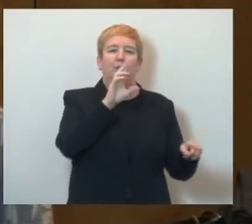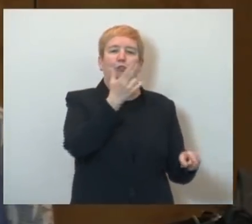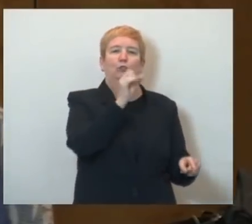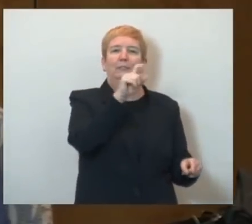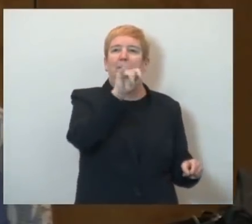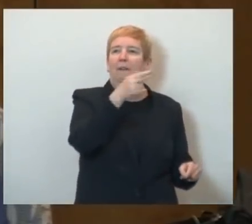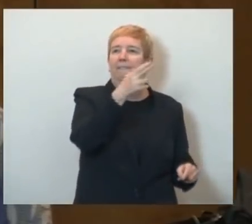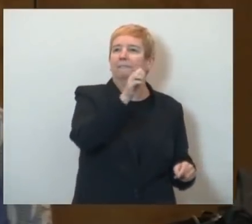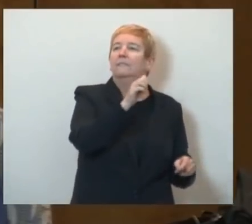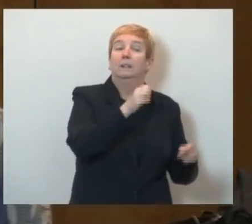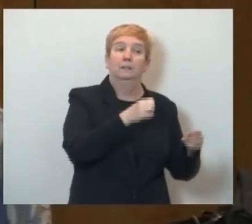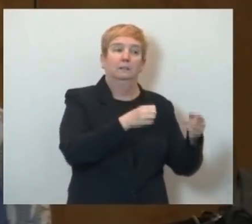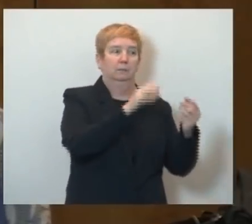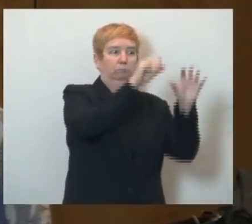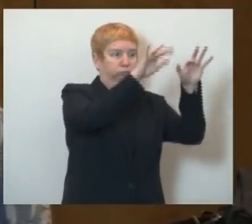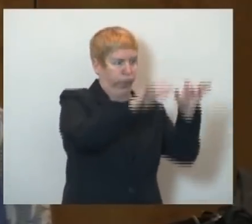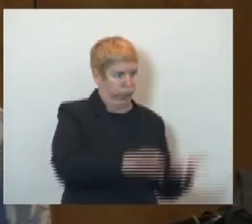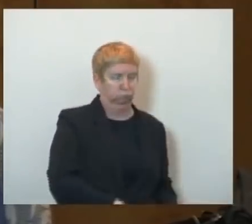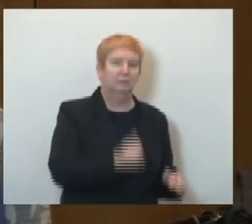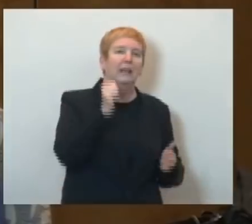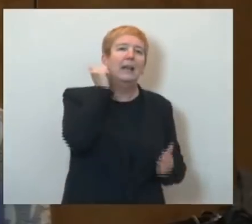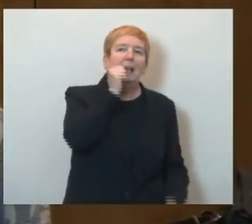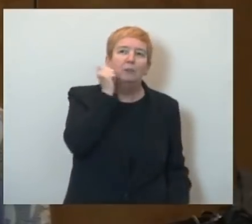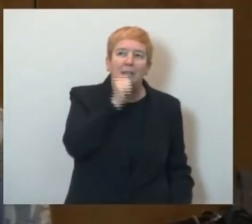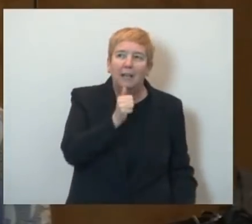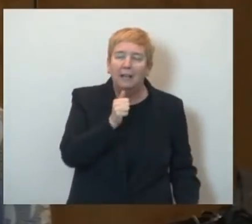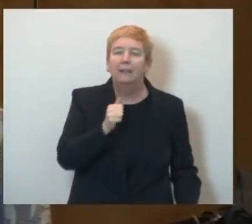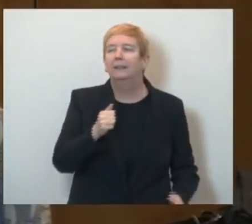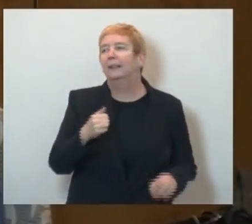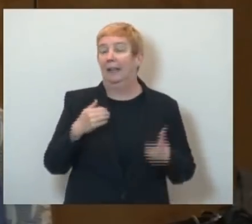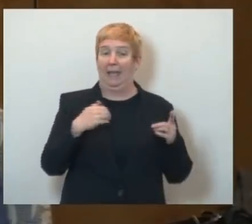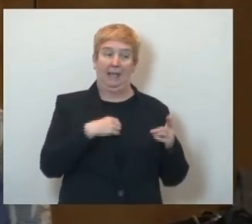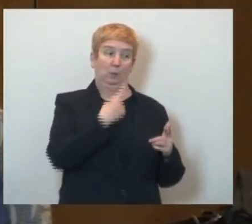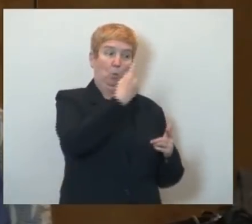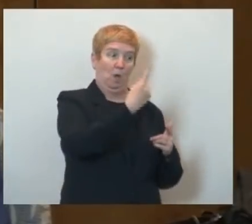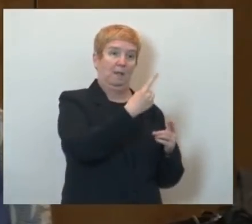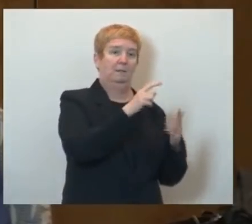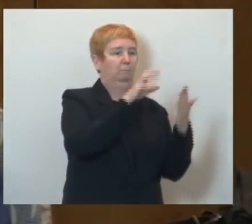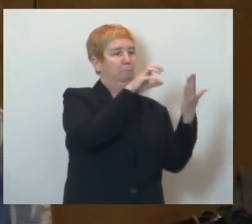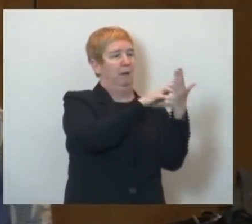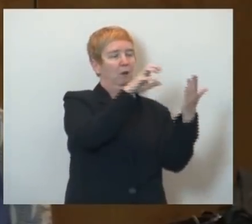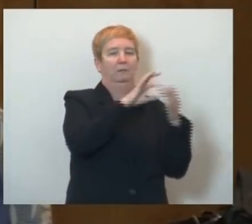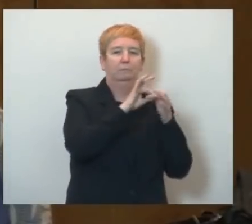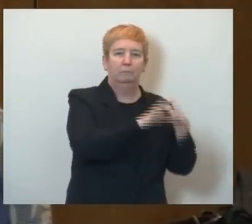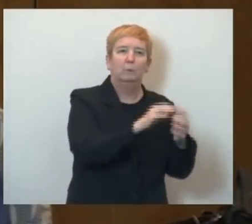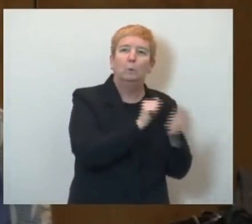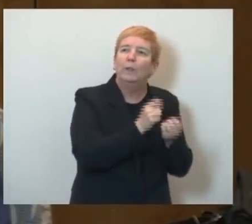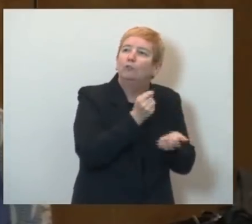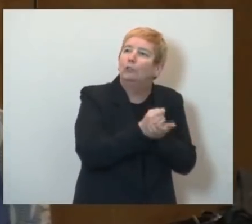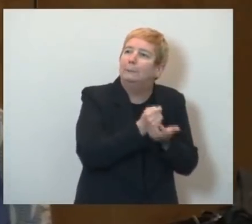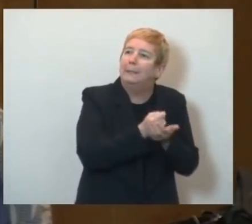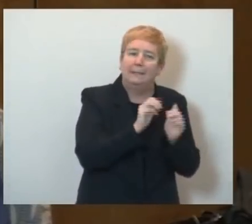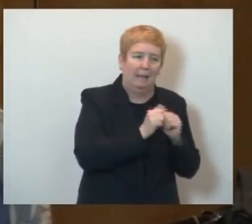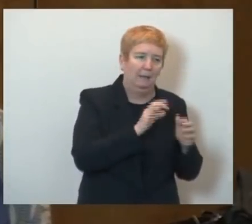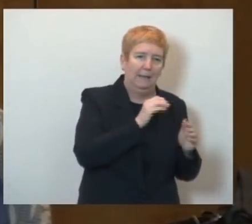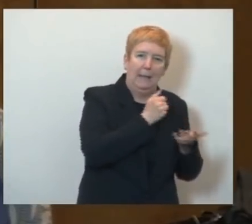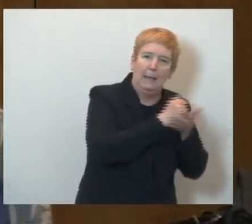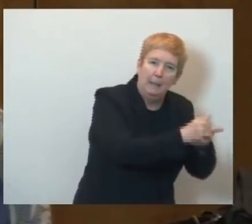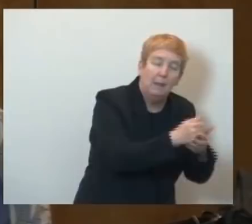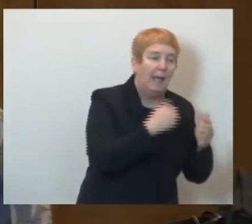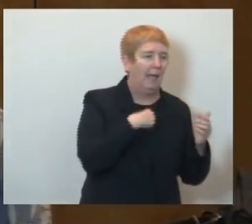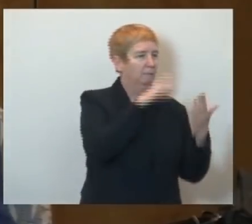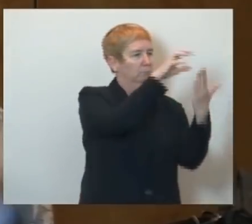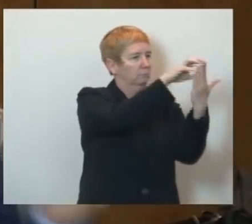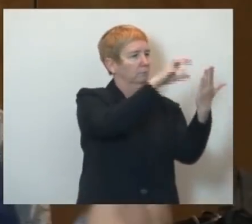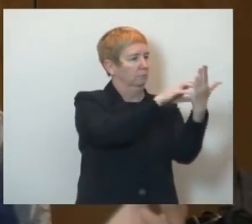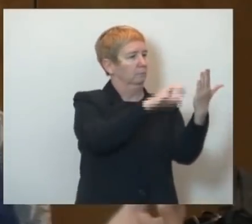variety, on a wide variety of topics. And so there's a therapeutics section of that. We have a therapeutics section of the medical advisory team,